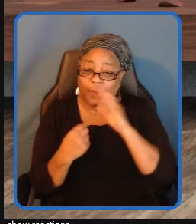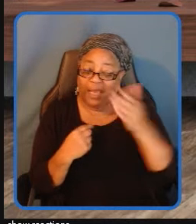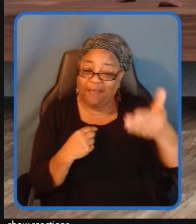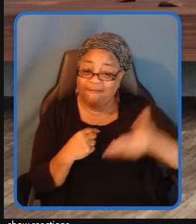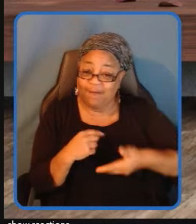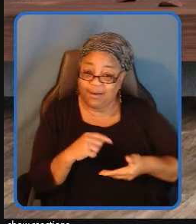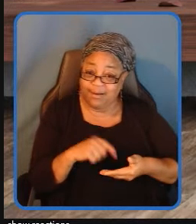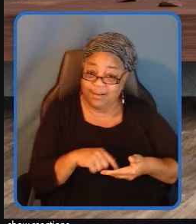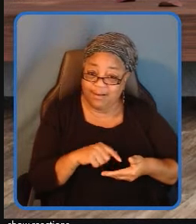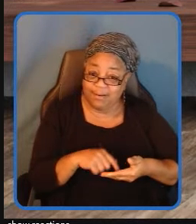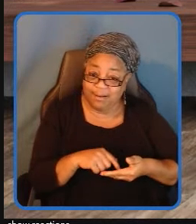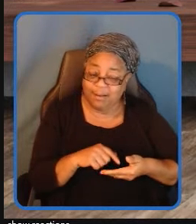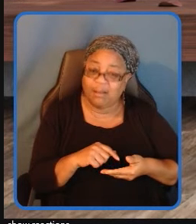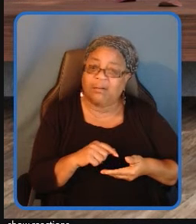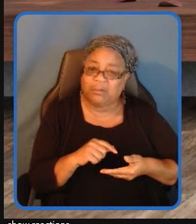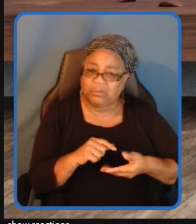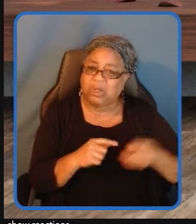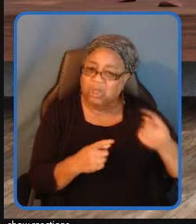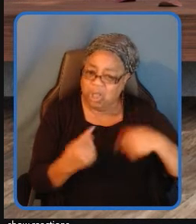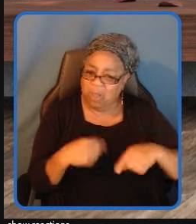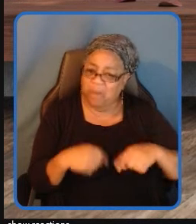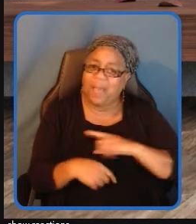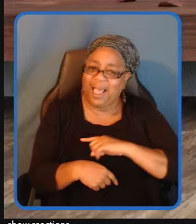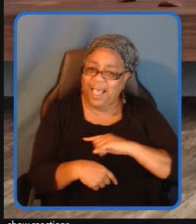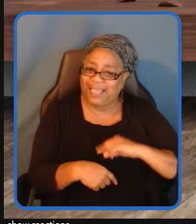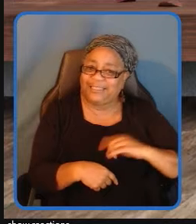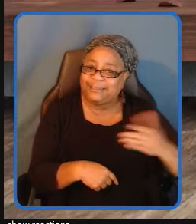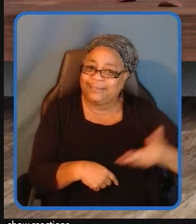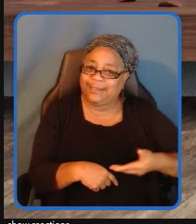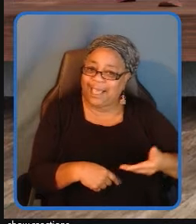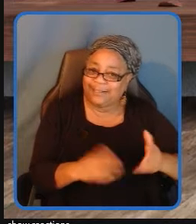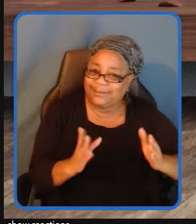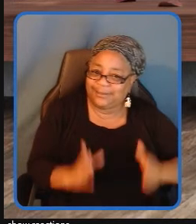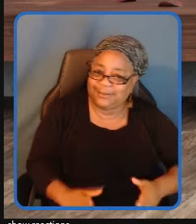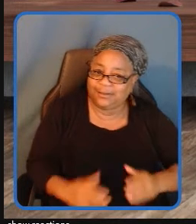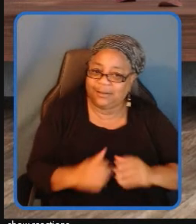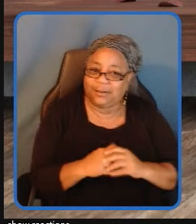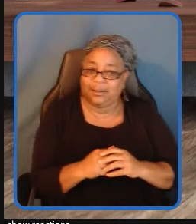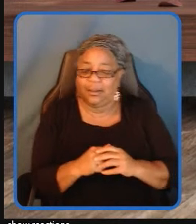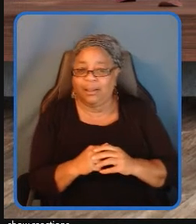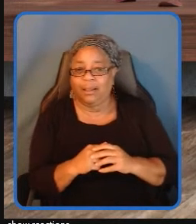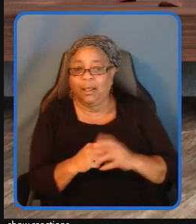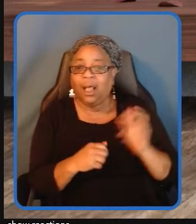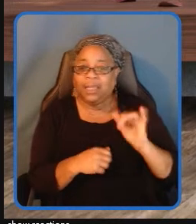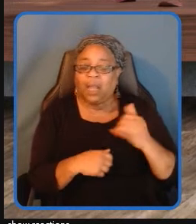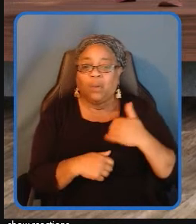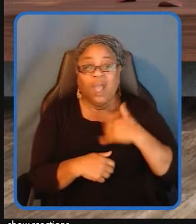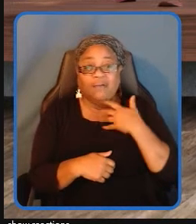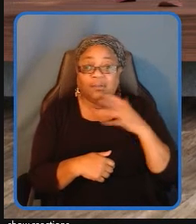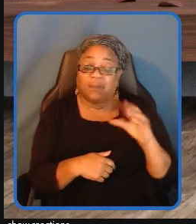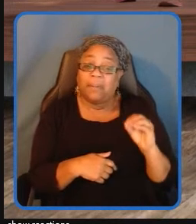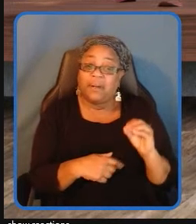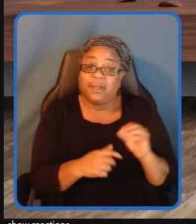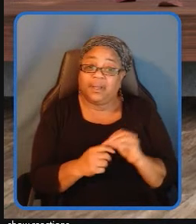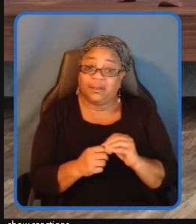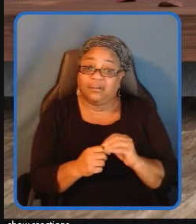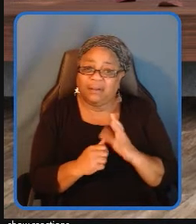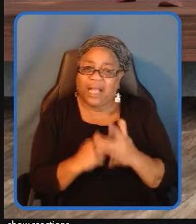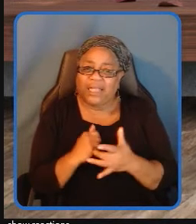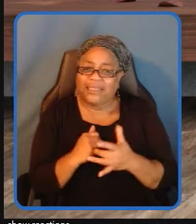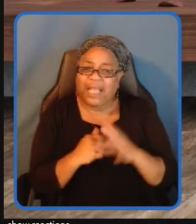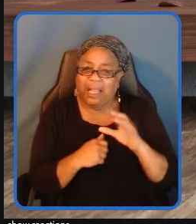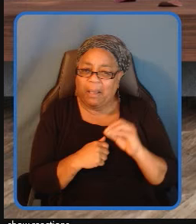come in as members, come in as guests. Like we have this company, oftentimes in tech companies,